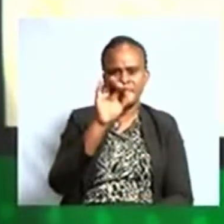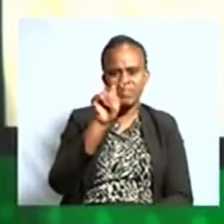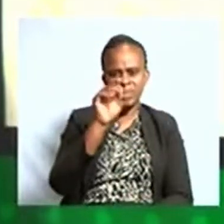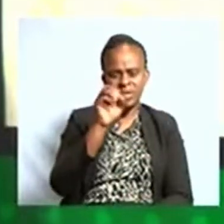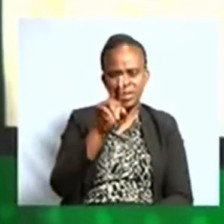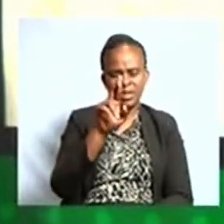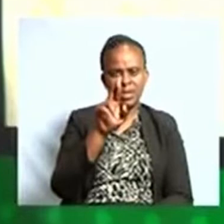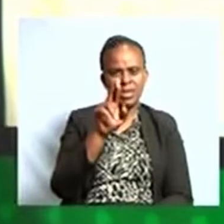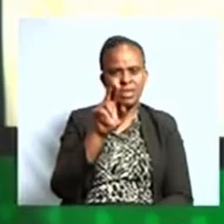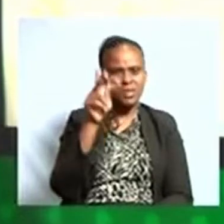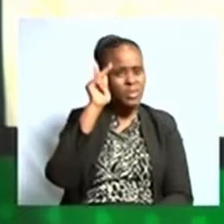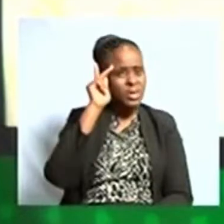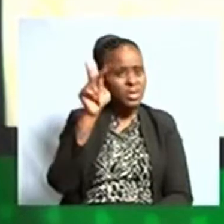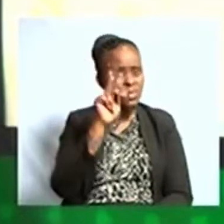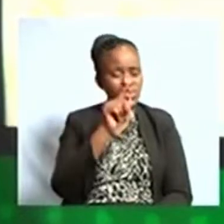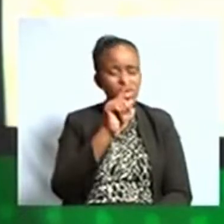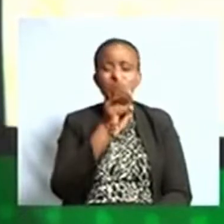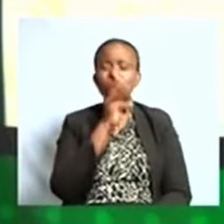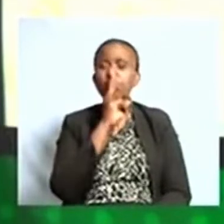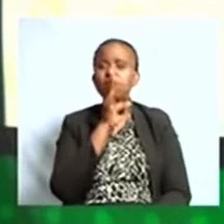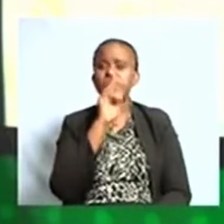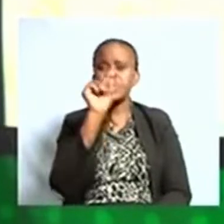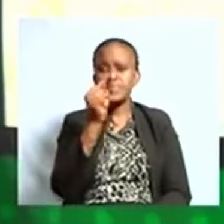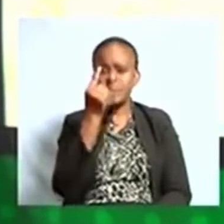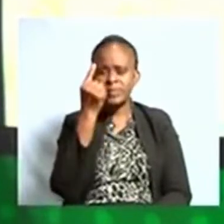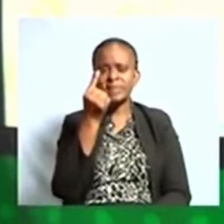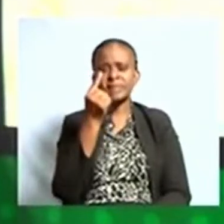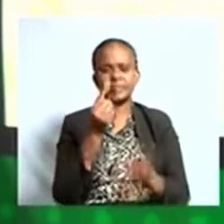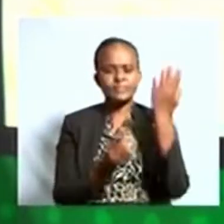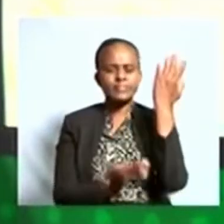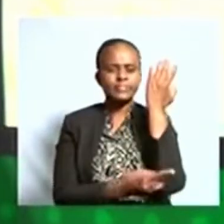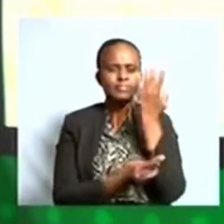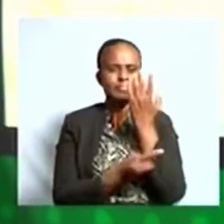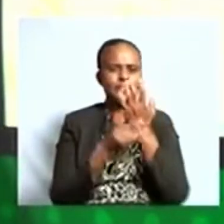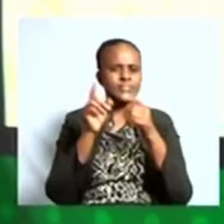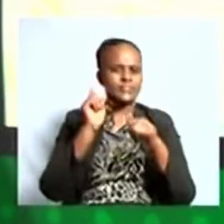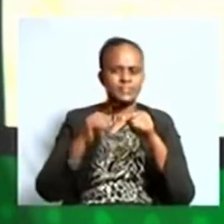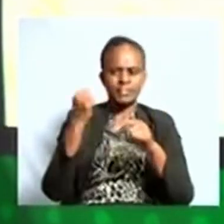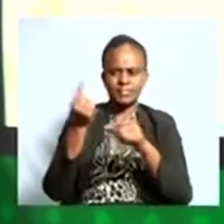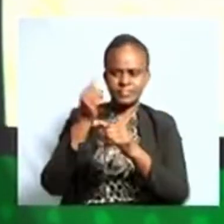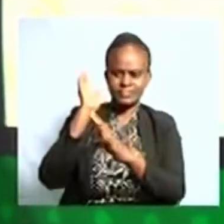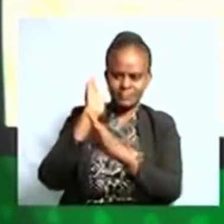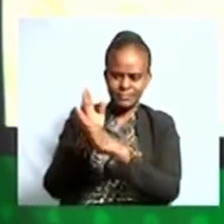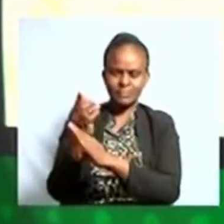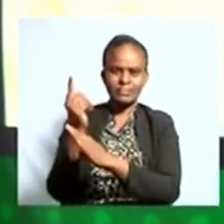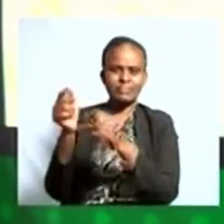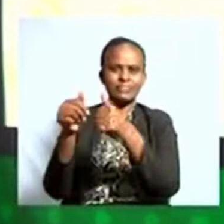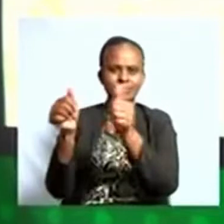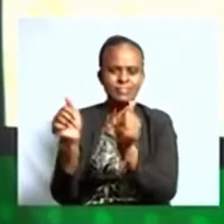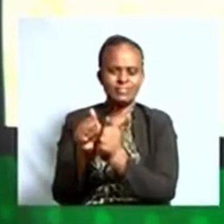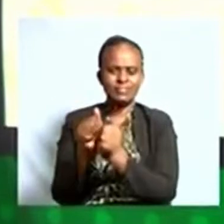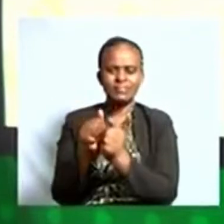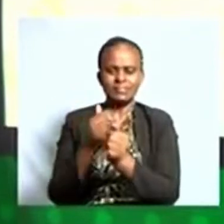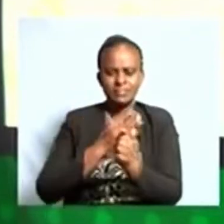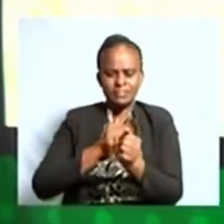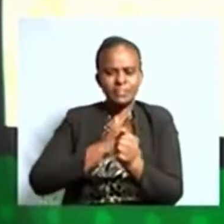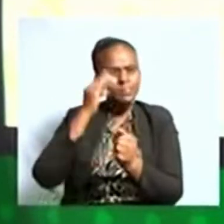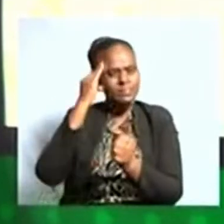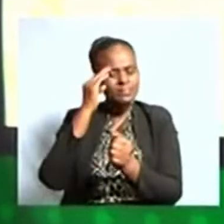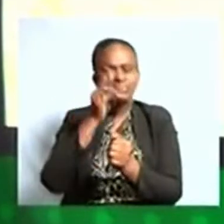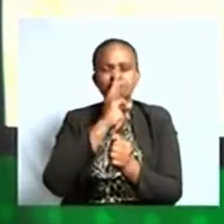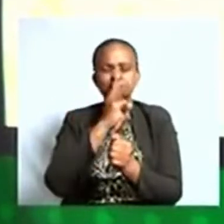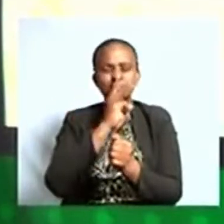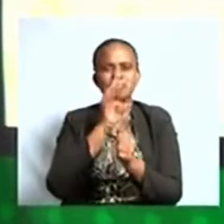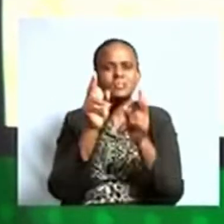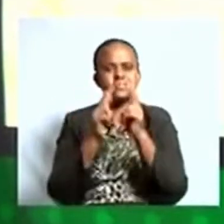not prioritize the issues of water? You see, development, you cannot just focus on one issue. I know water is important,